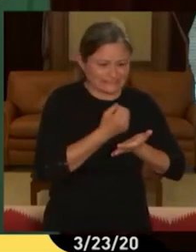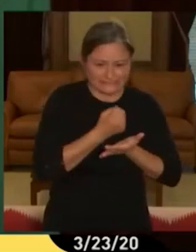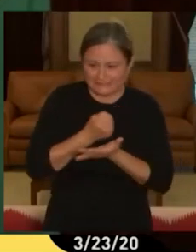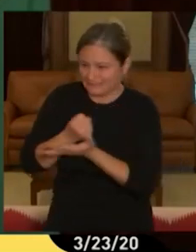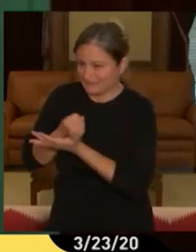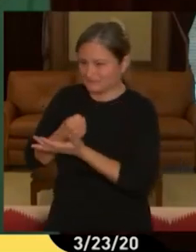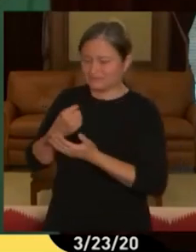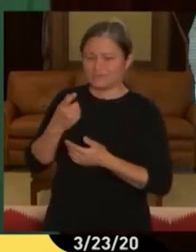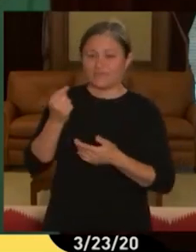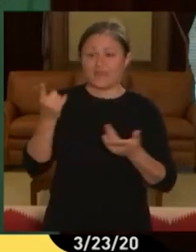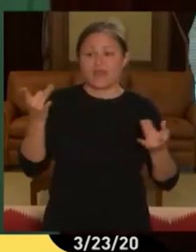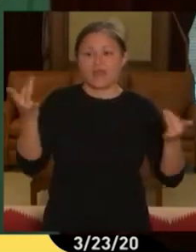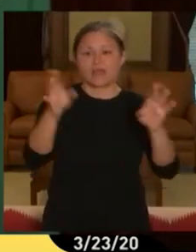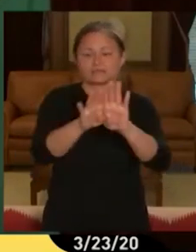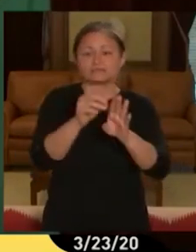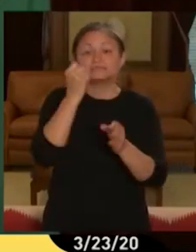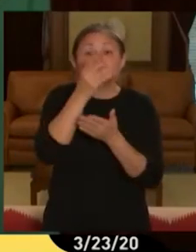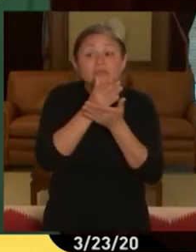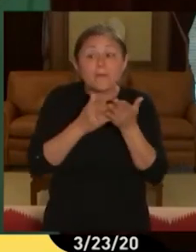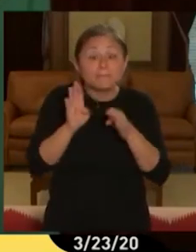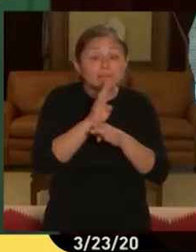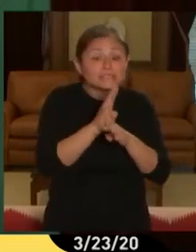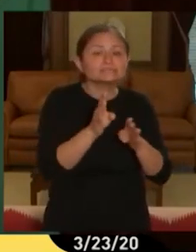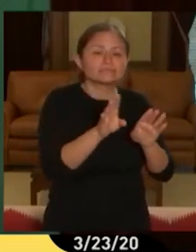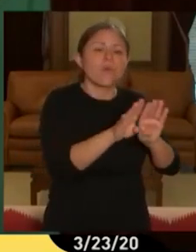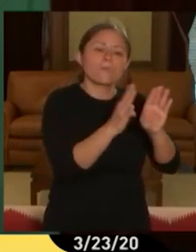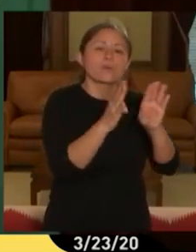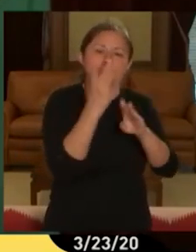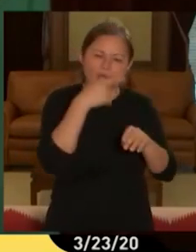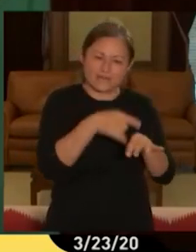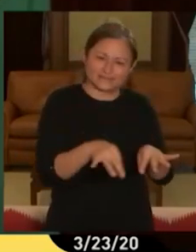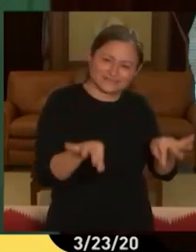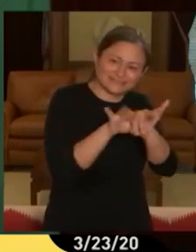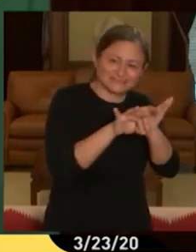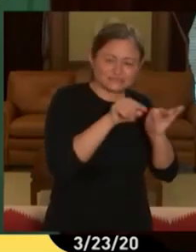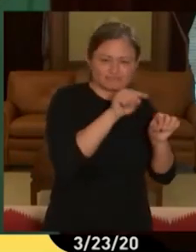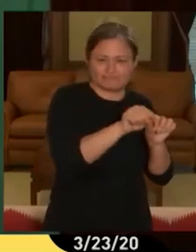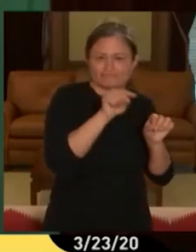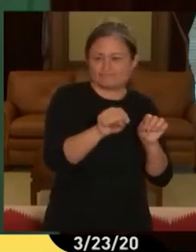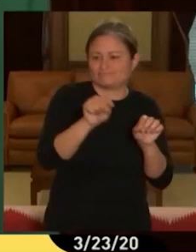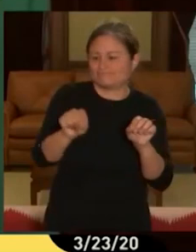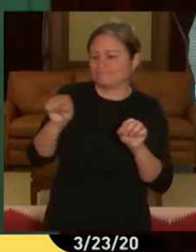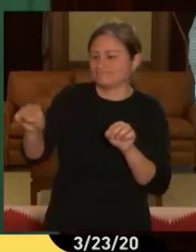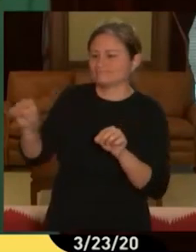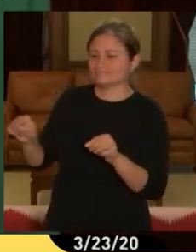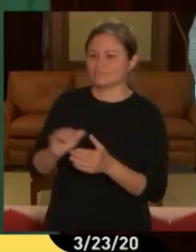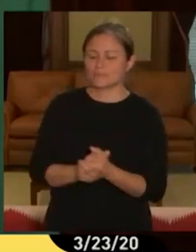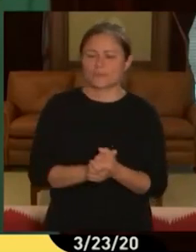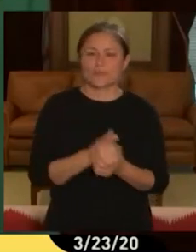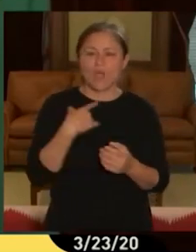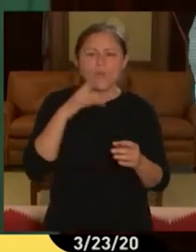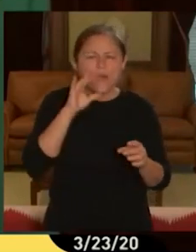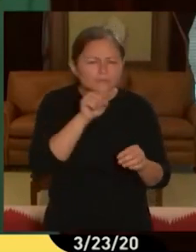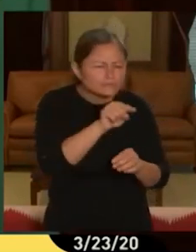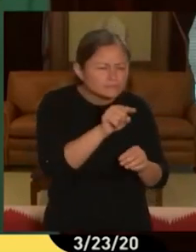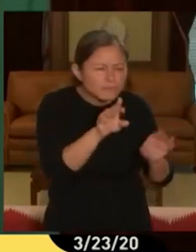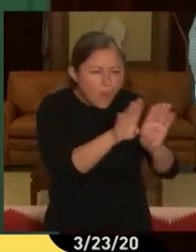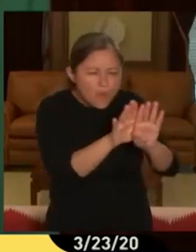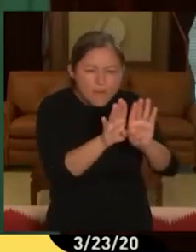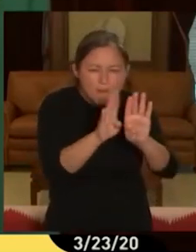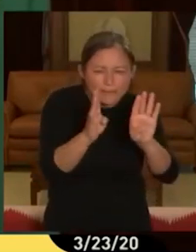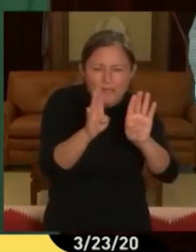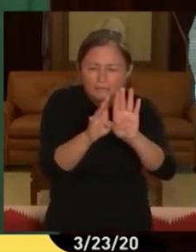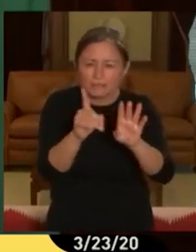and are not being closed by this order. We've chosen these essential businesses based largely on